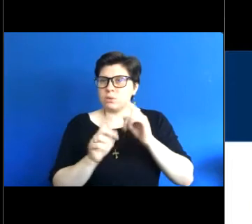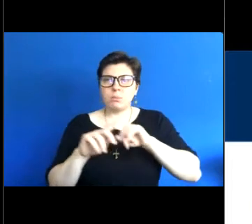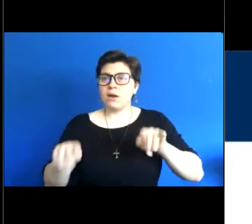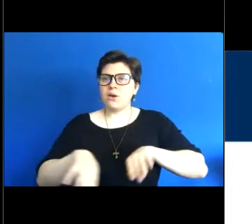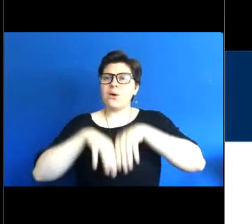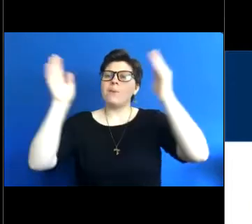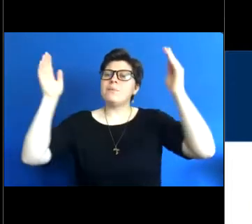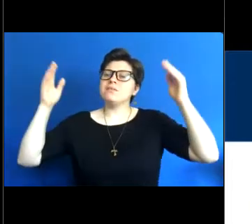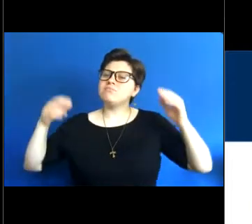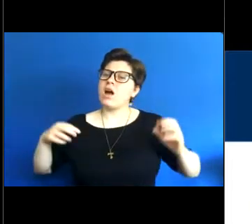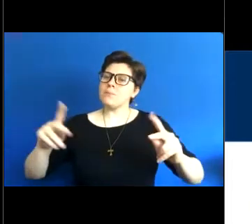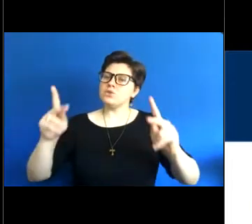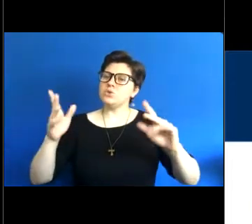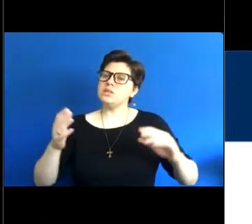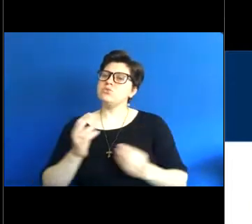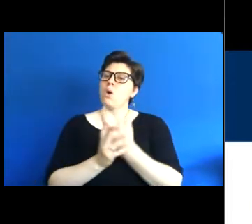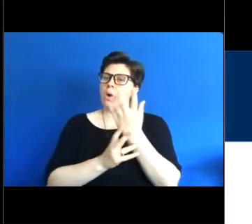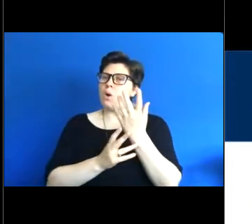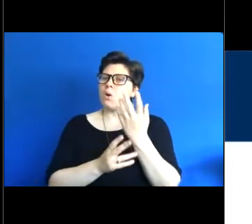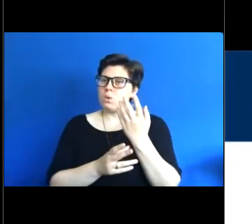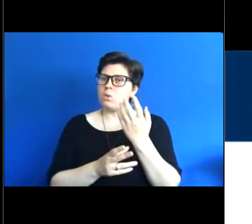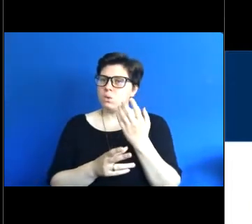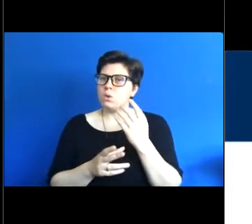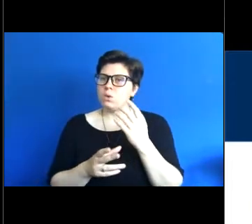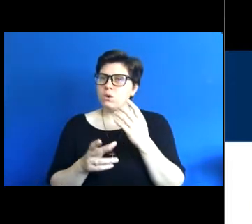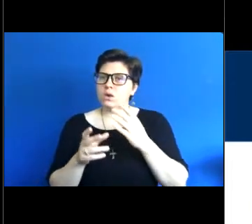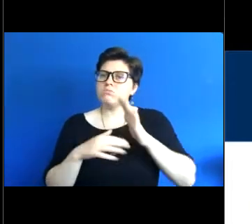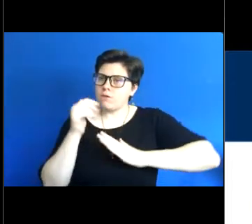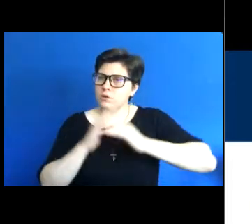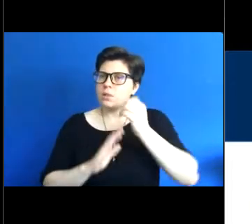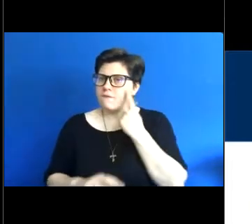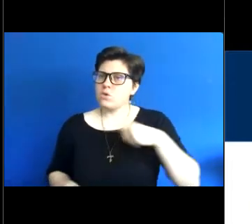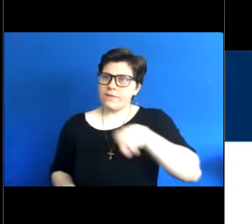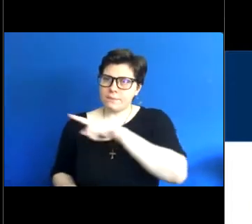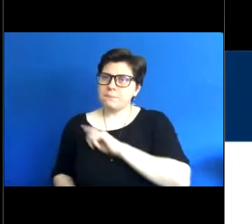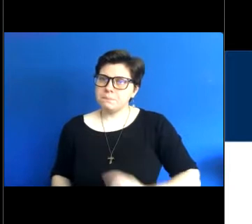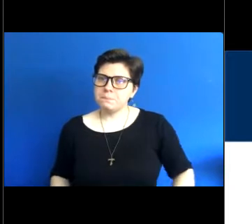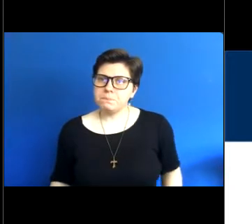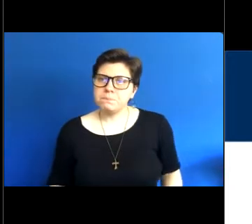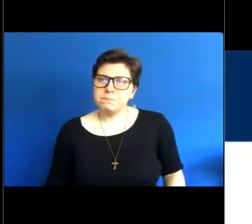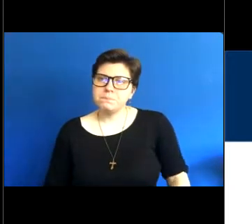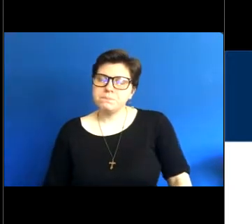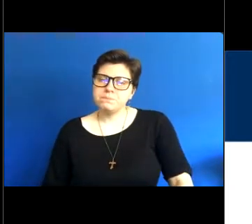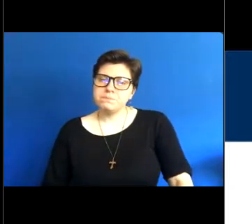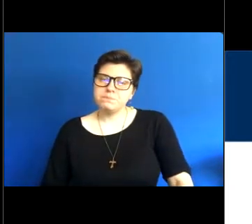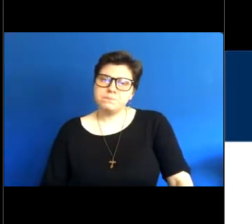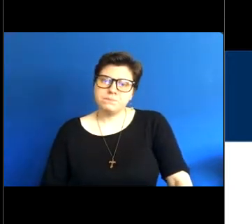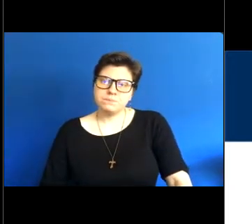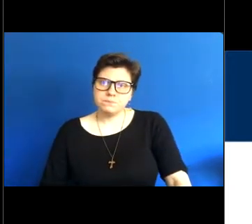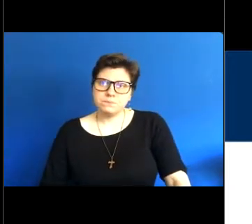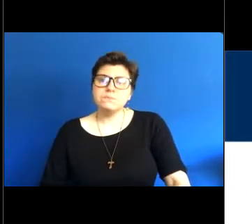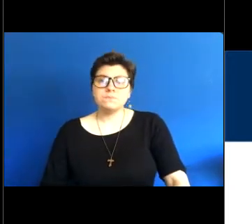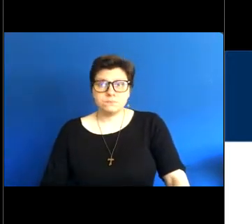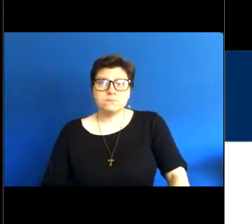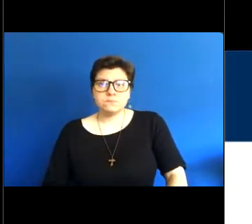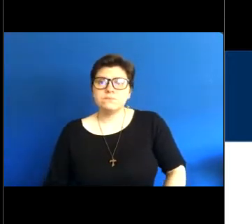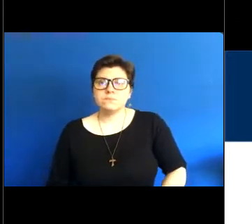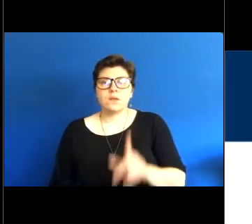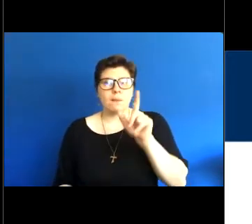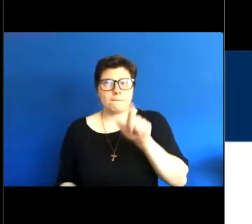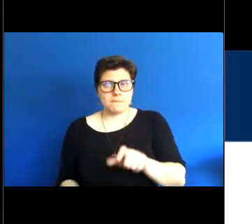opportunity for the child to grow in the faith in a way that is comfortable for them? Beyond the environment, we also need to work